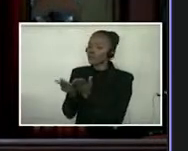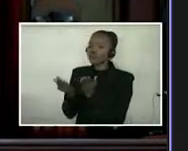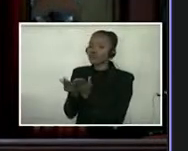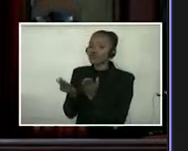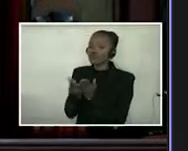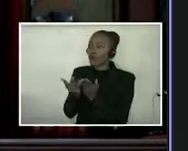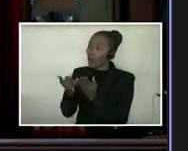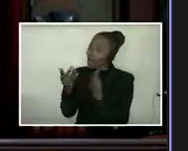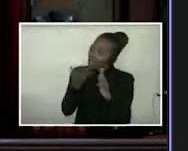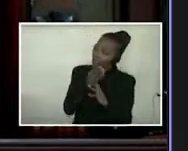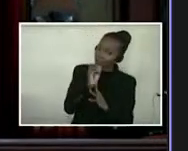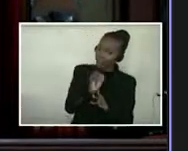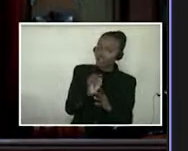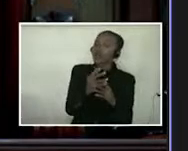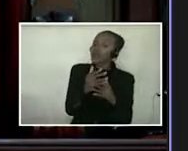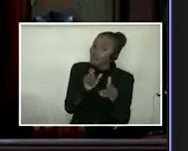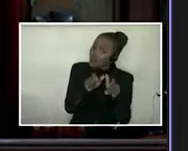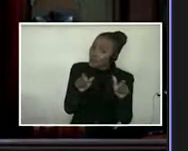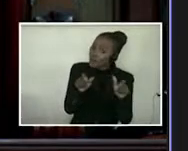open coach